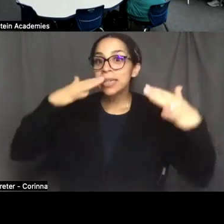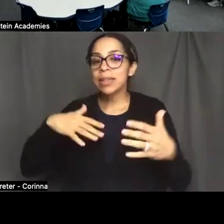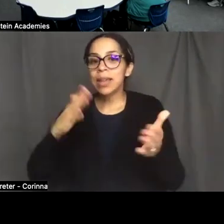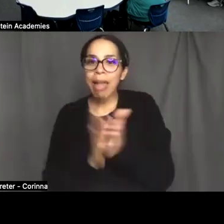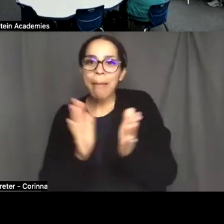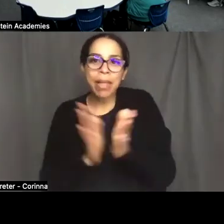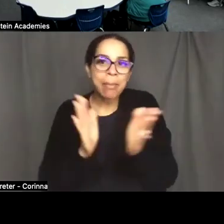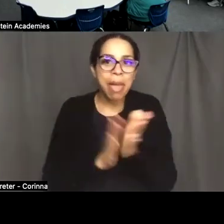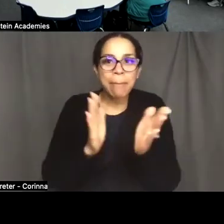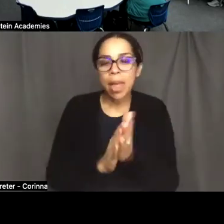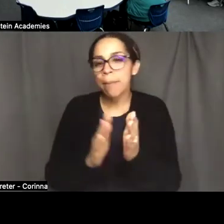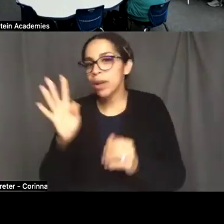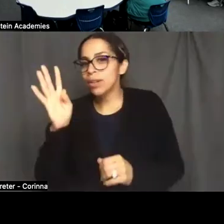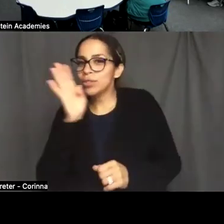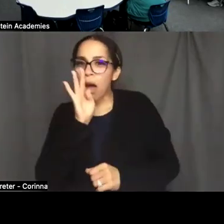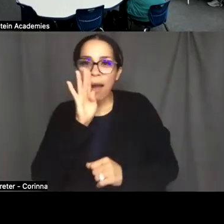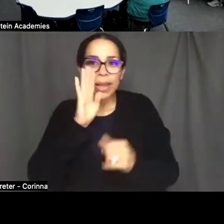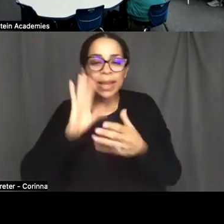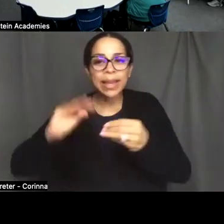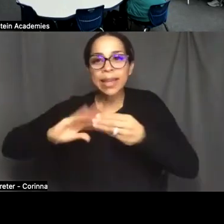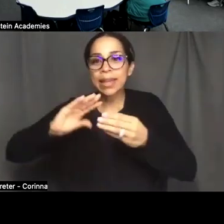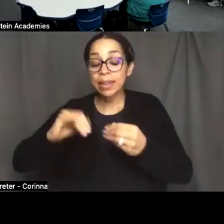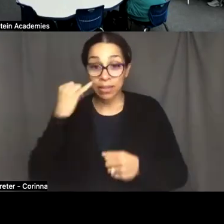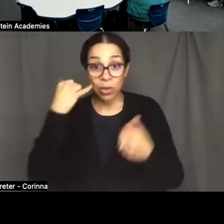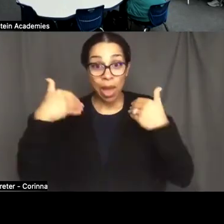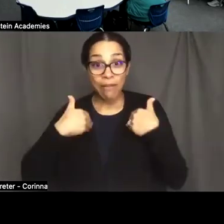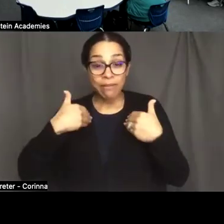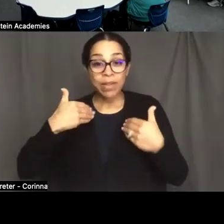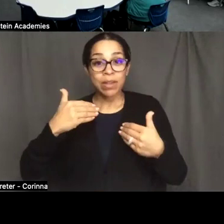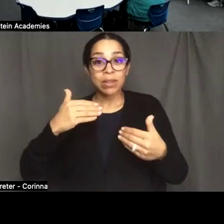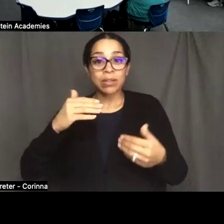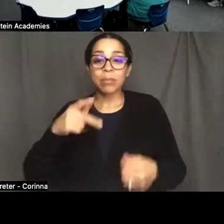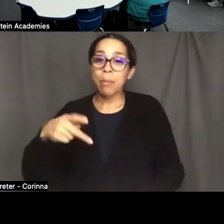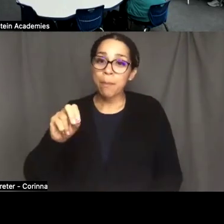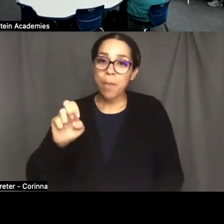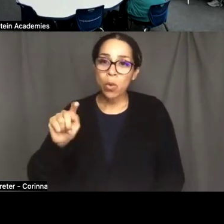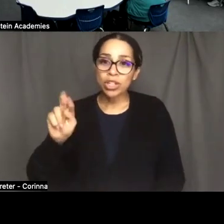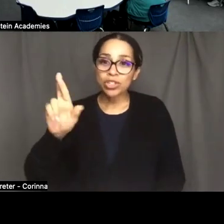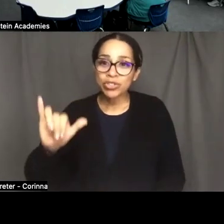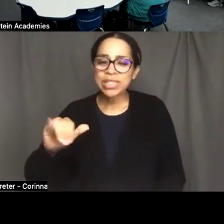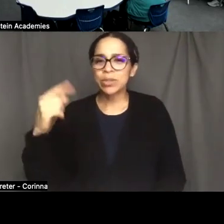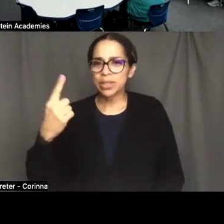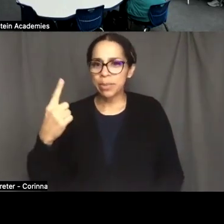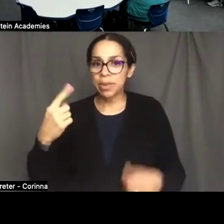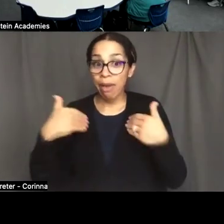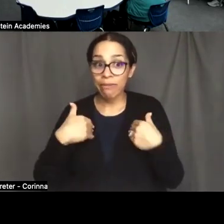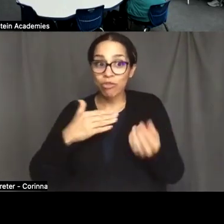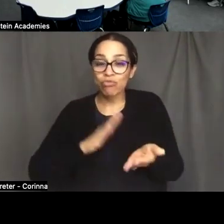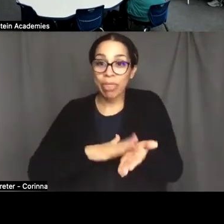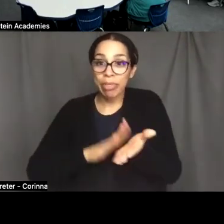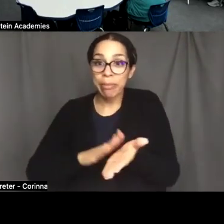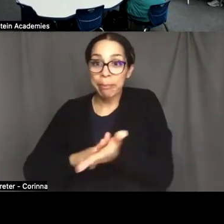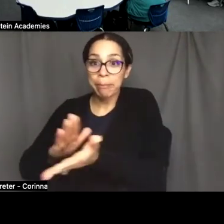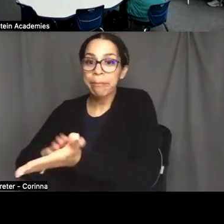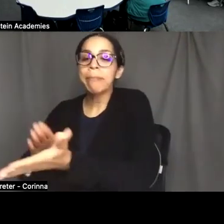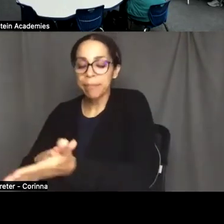time. If you have like poetry or anything with rhythm, having them recite something and move their bodies at the same time, clap